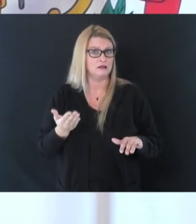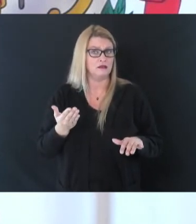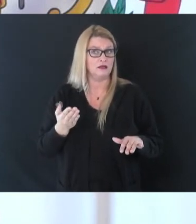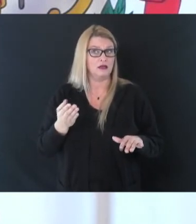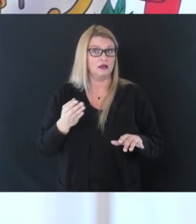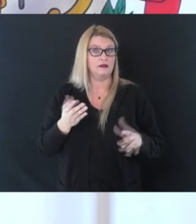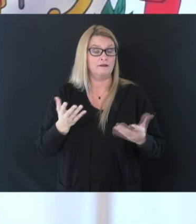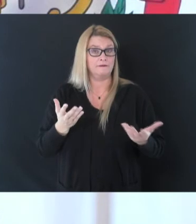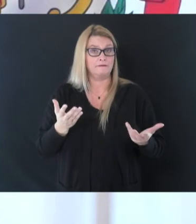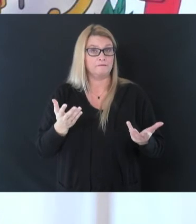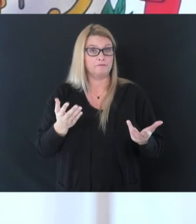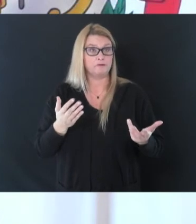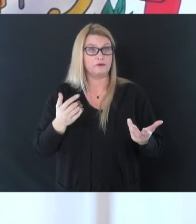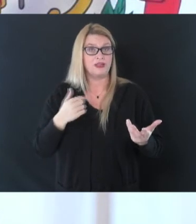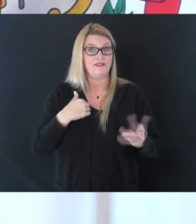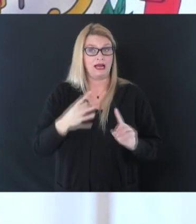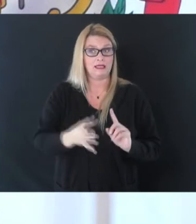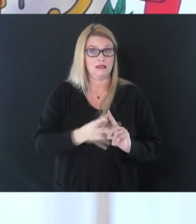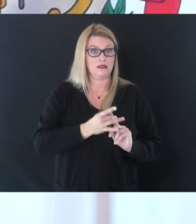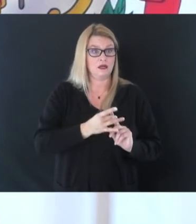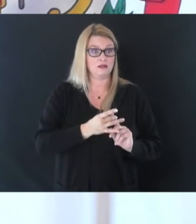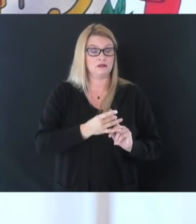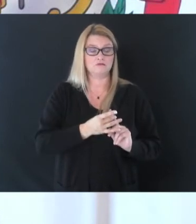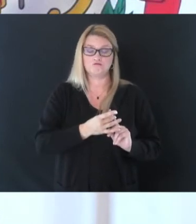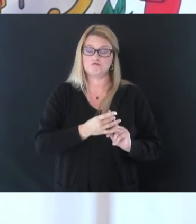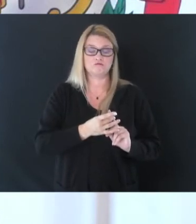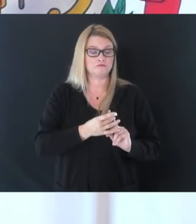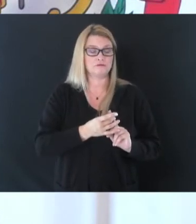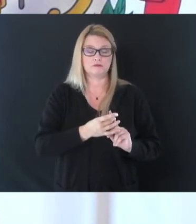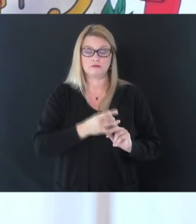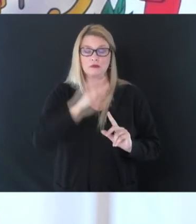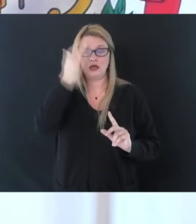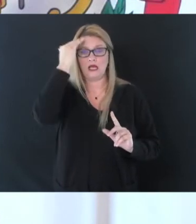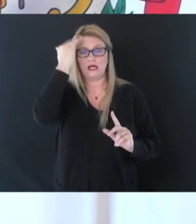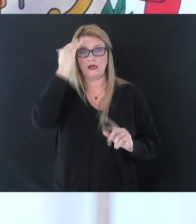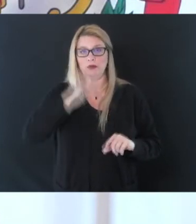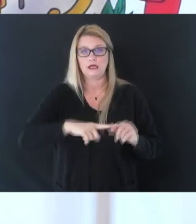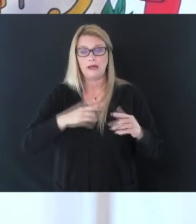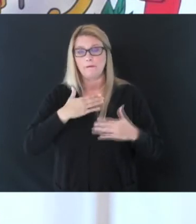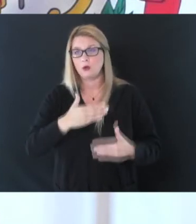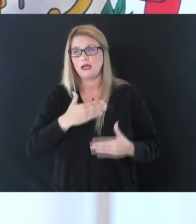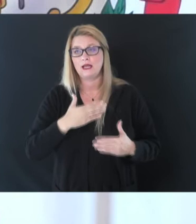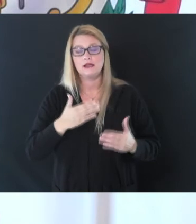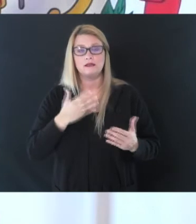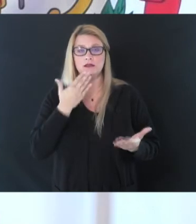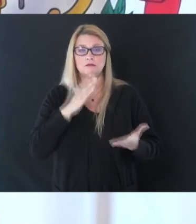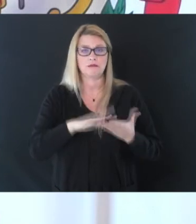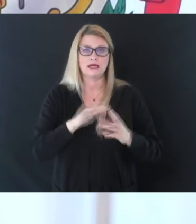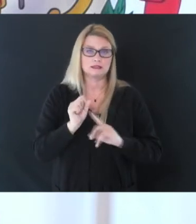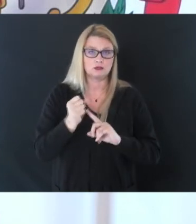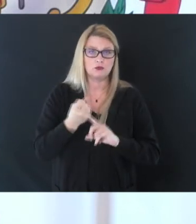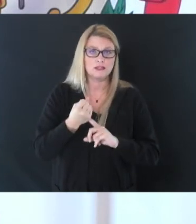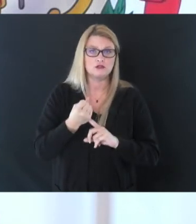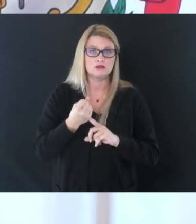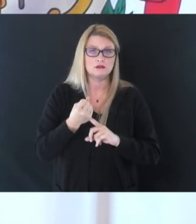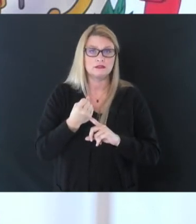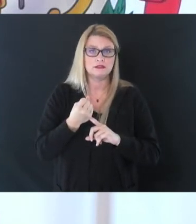this. And then if I get this, I know what the process is. You end up not being able to breathe, and it really ends up bad.